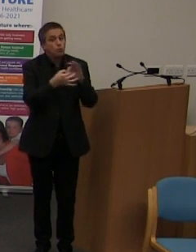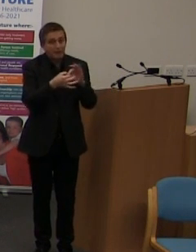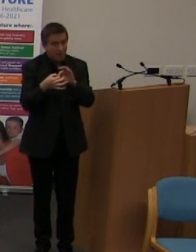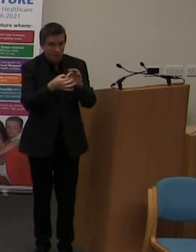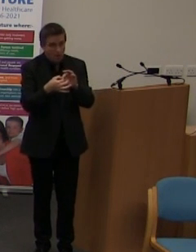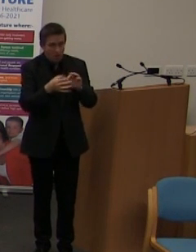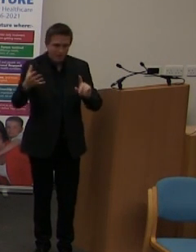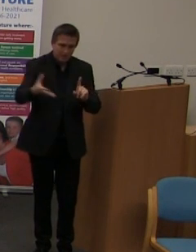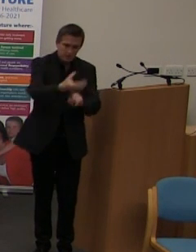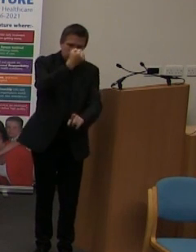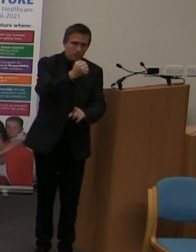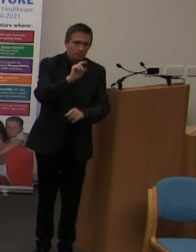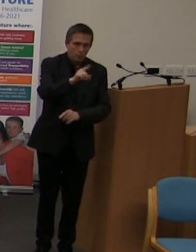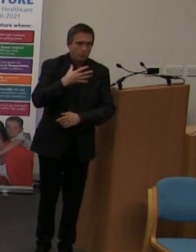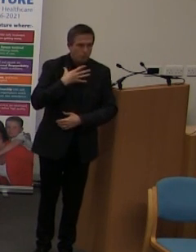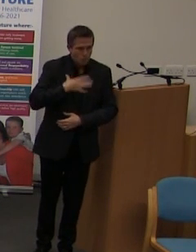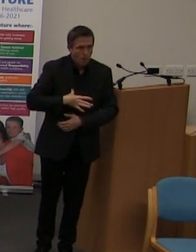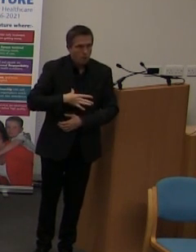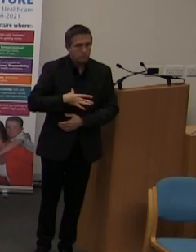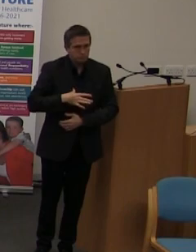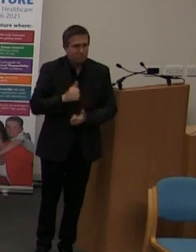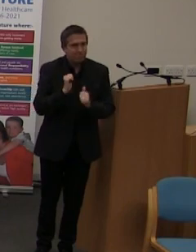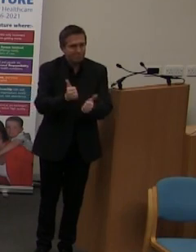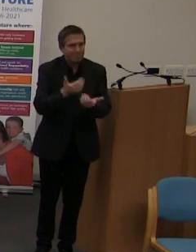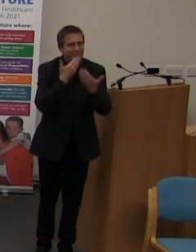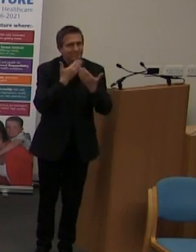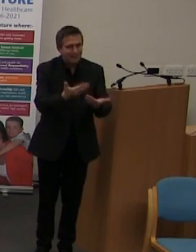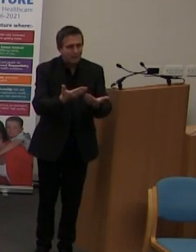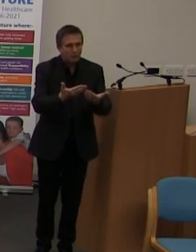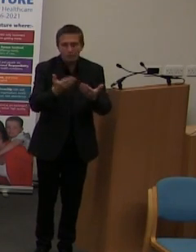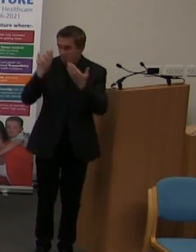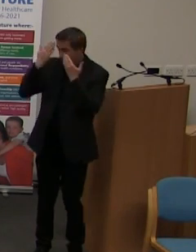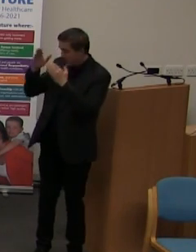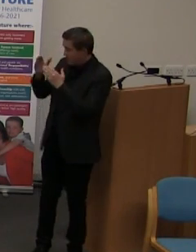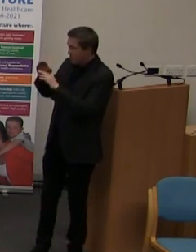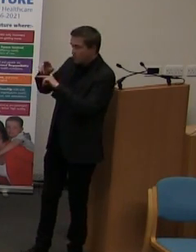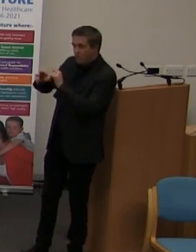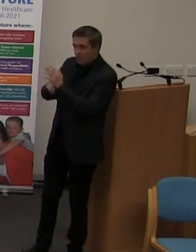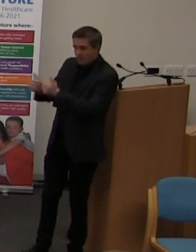that we want and the services that you deserve as the public. So thank you, and thank you to Forth Valley.